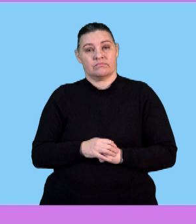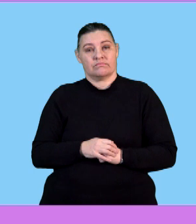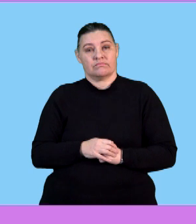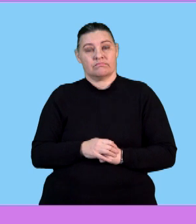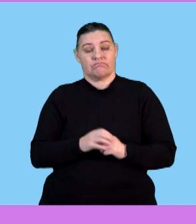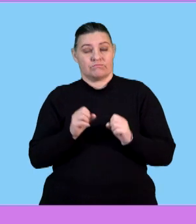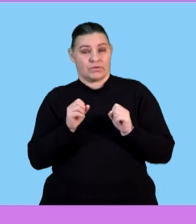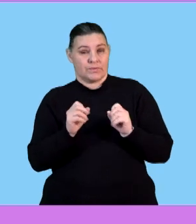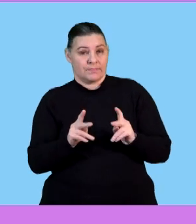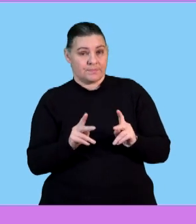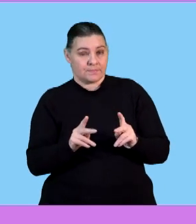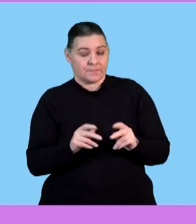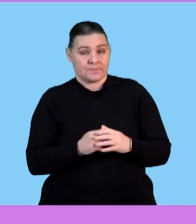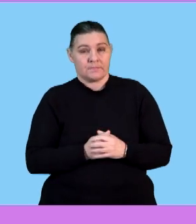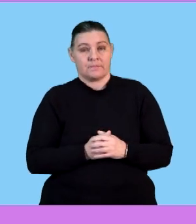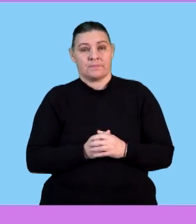Okay.